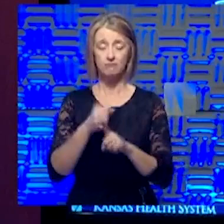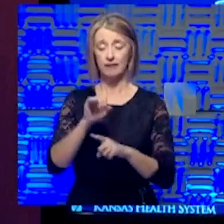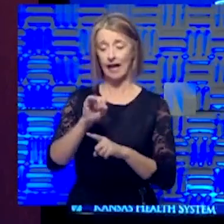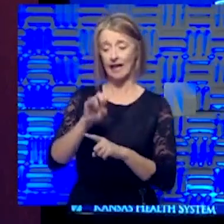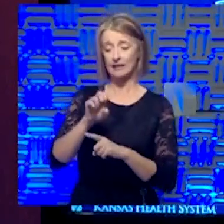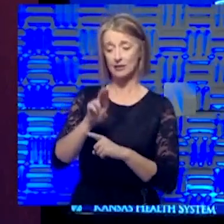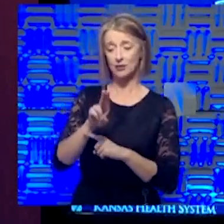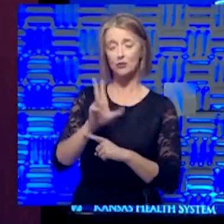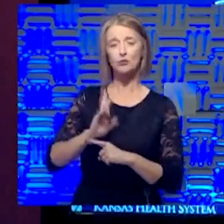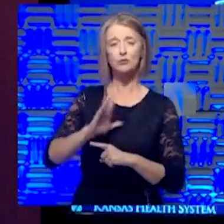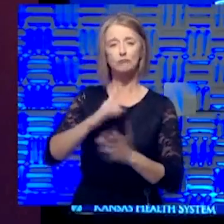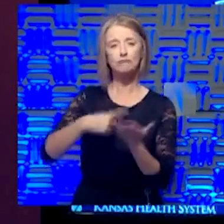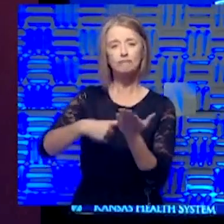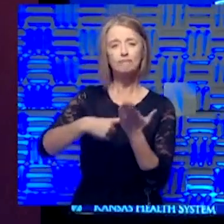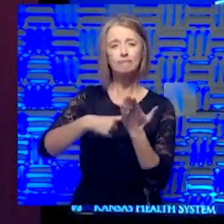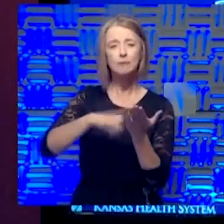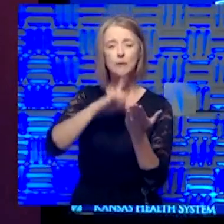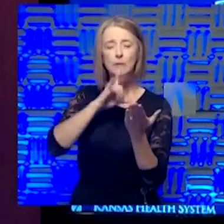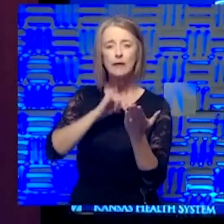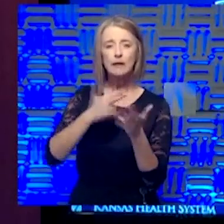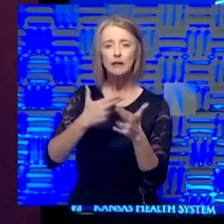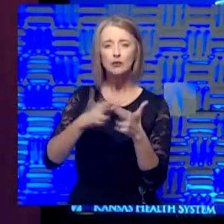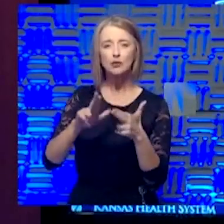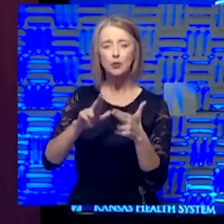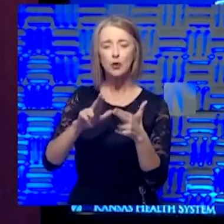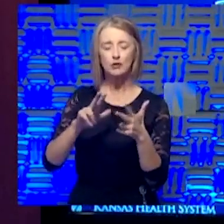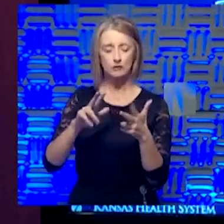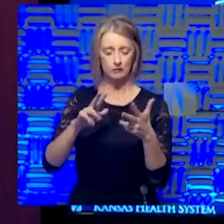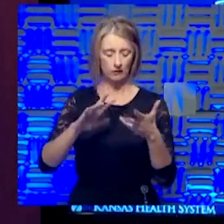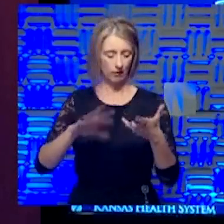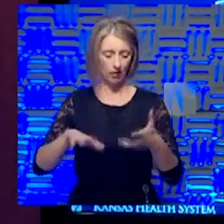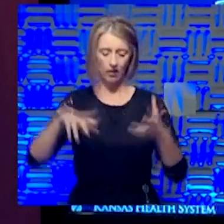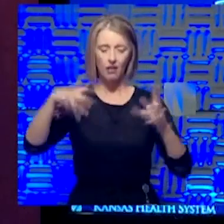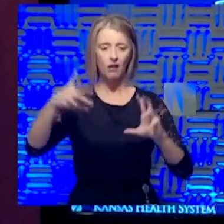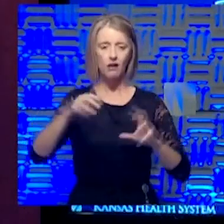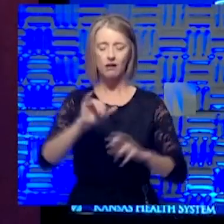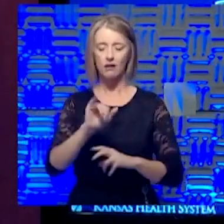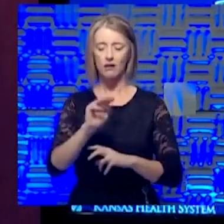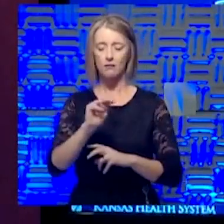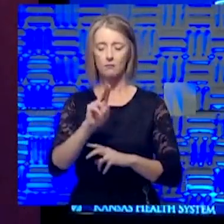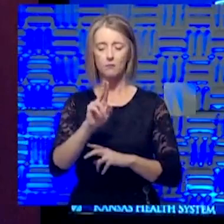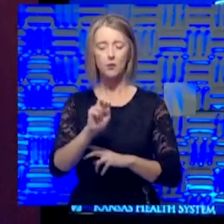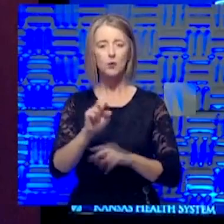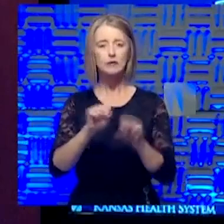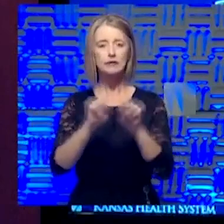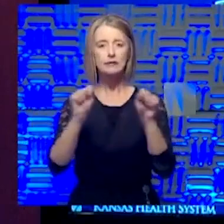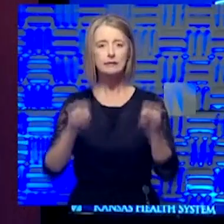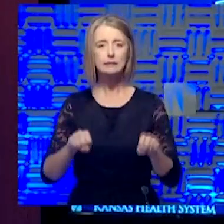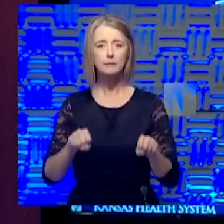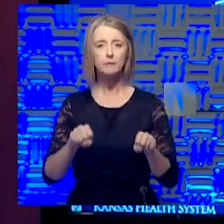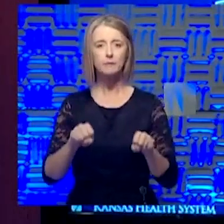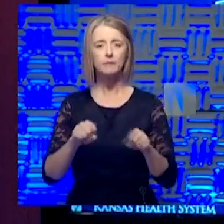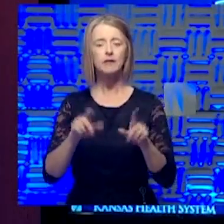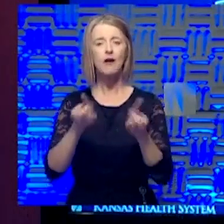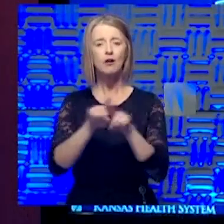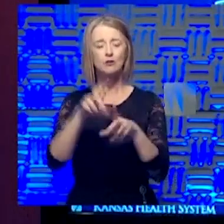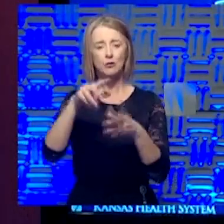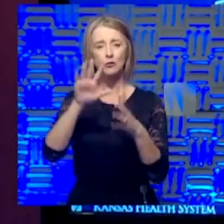used to talk about how that was really like short-circuiting your entire immune and your blood vessels,